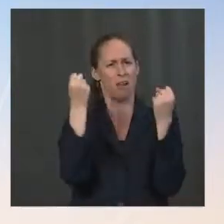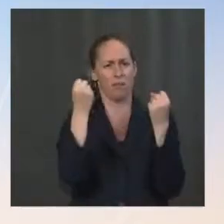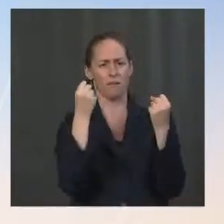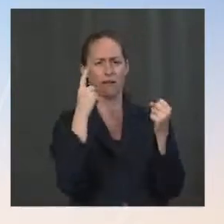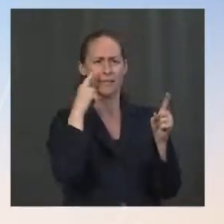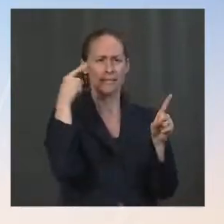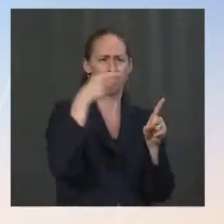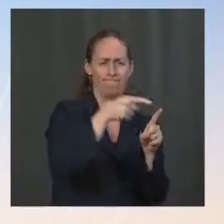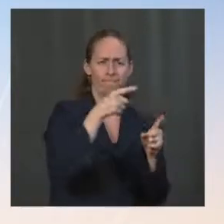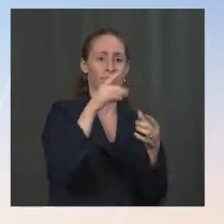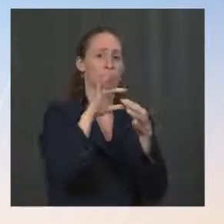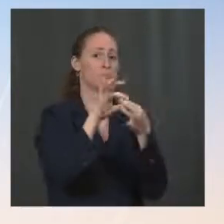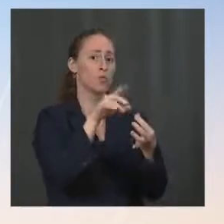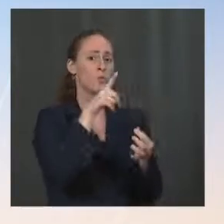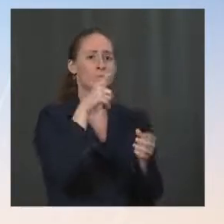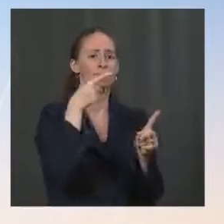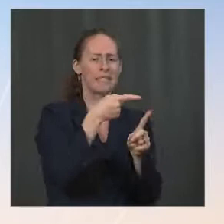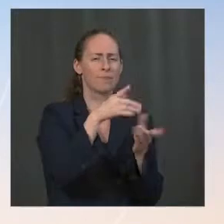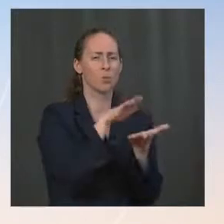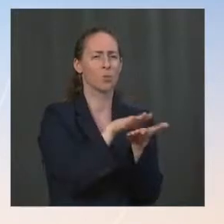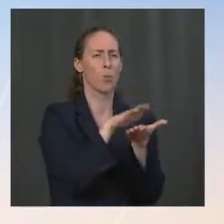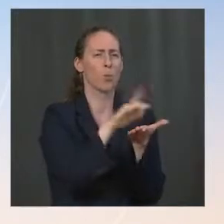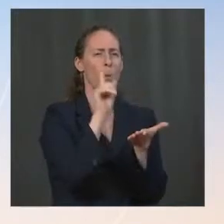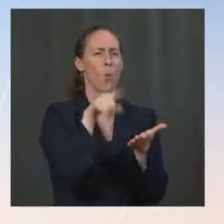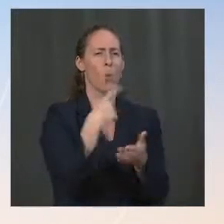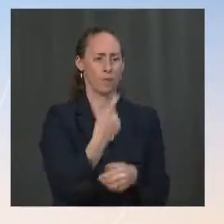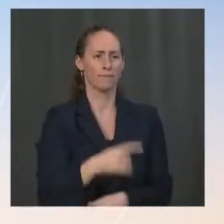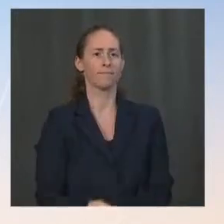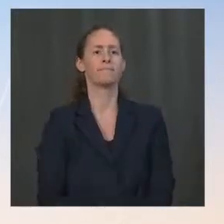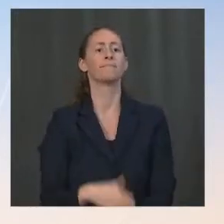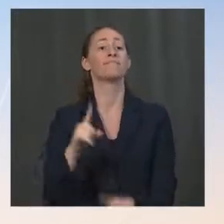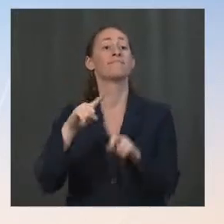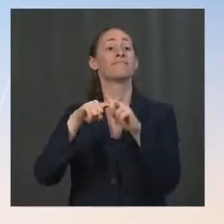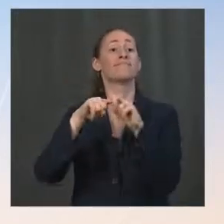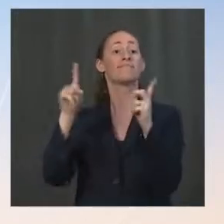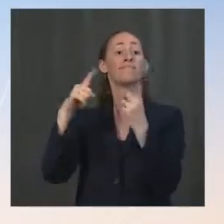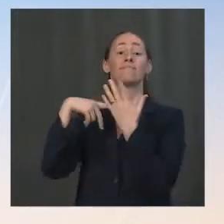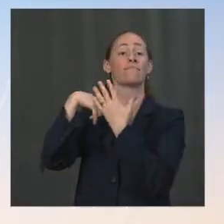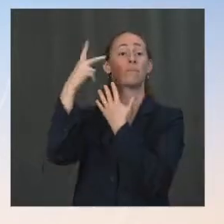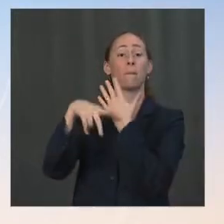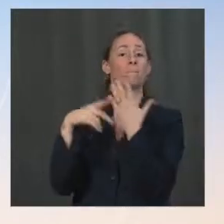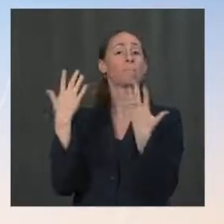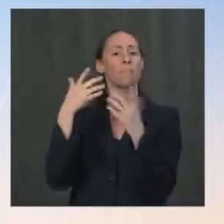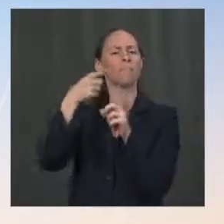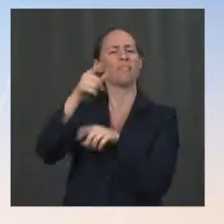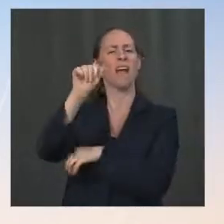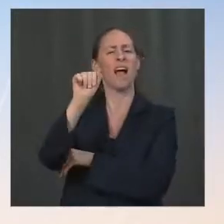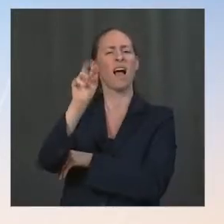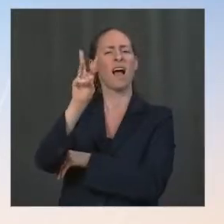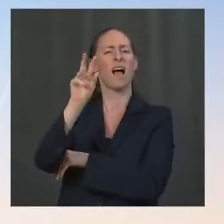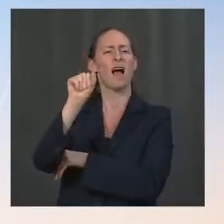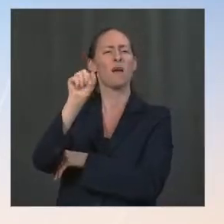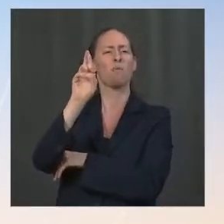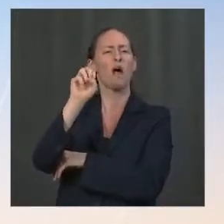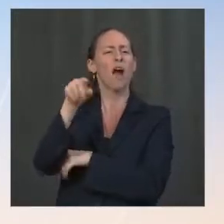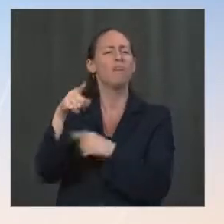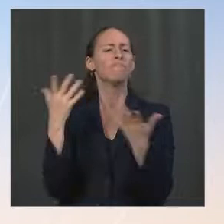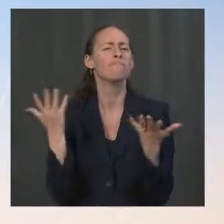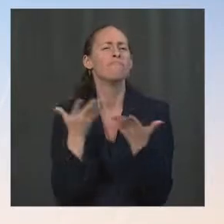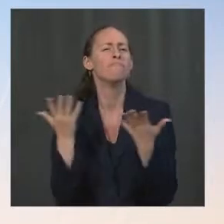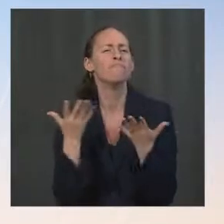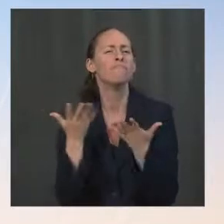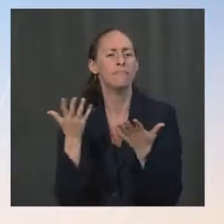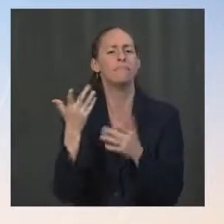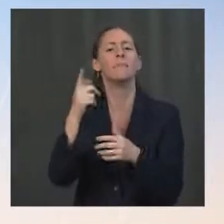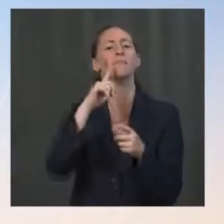of that, Project AWARE, which stands for Advancing Wellness and Resilience in Education, will use its funding to help raise awareness of mental health issues